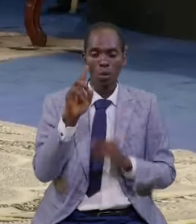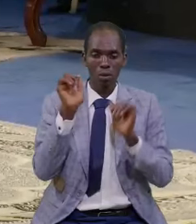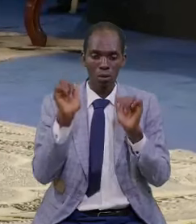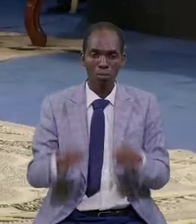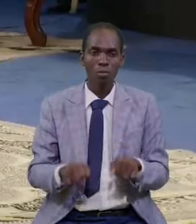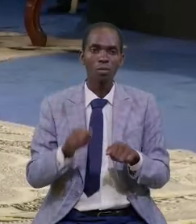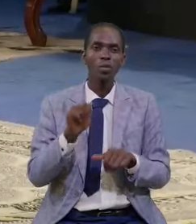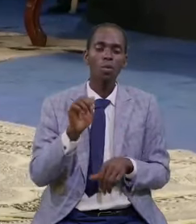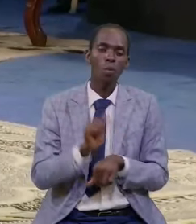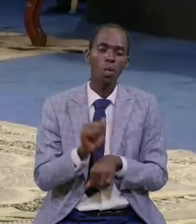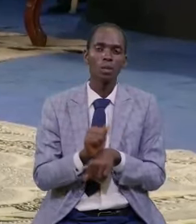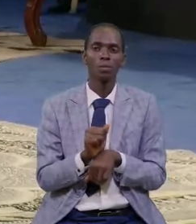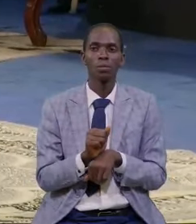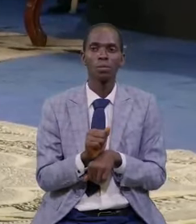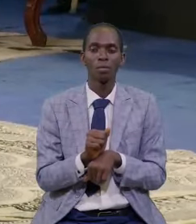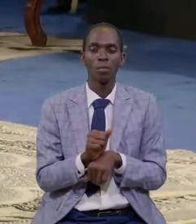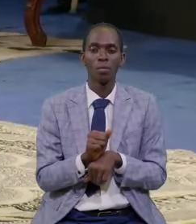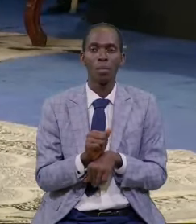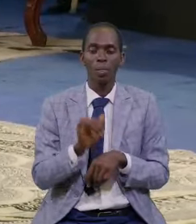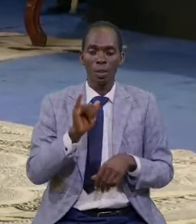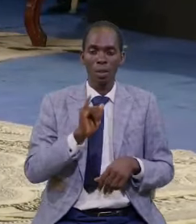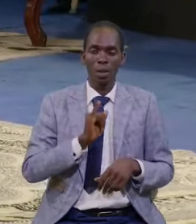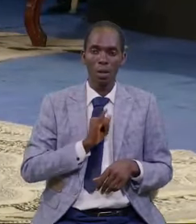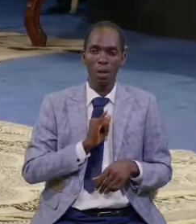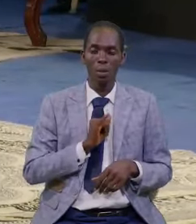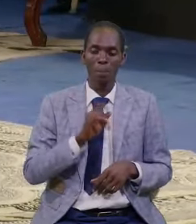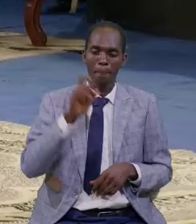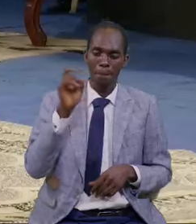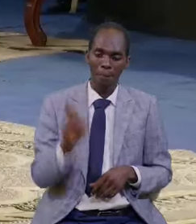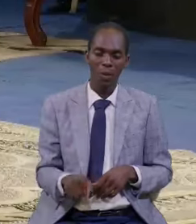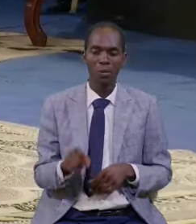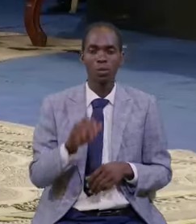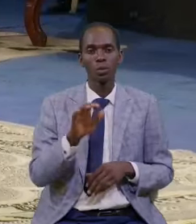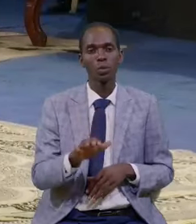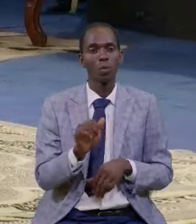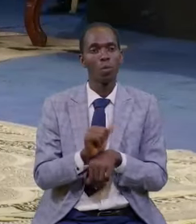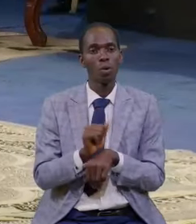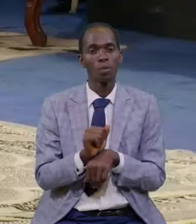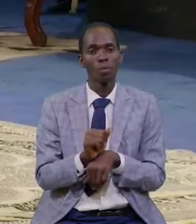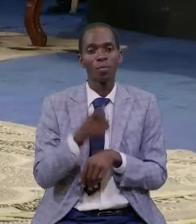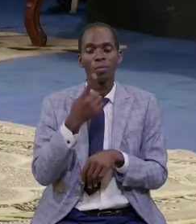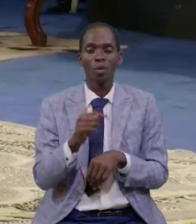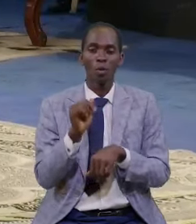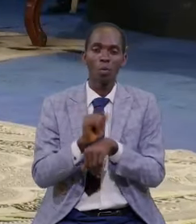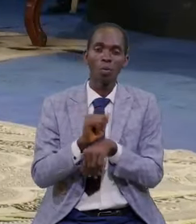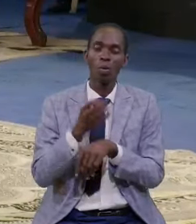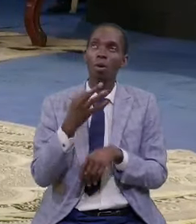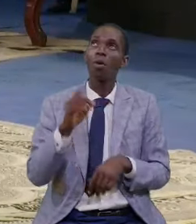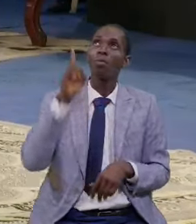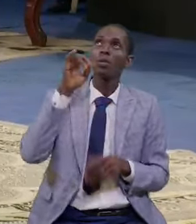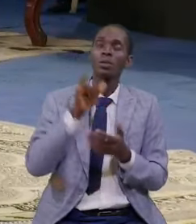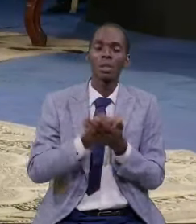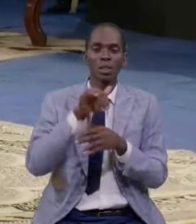walk. I must walk the works of him that sent me.